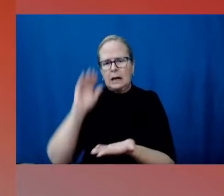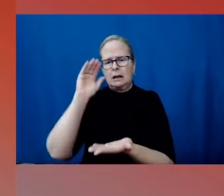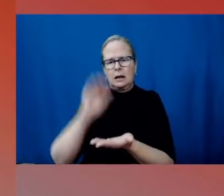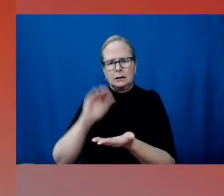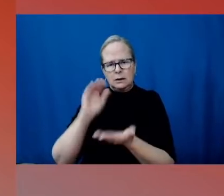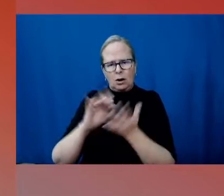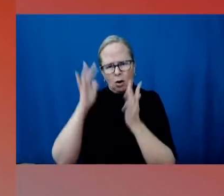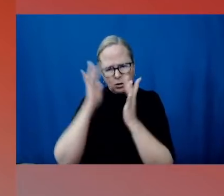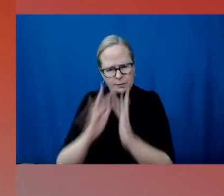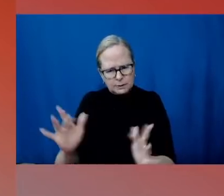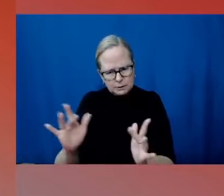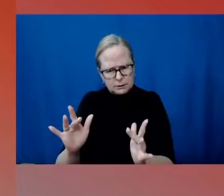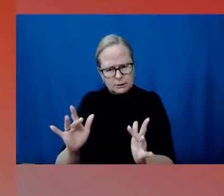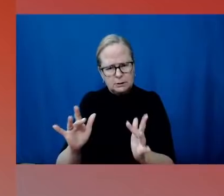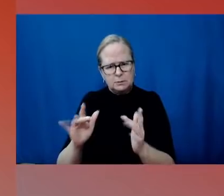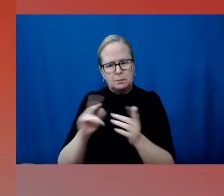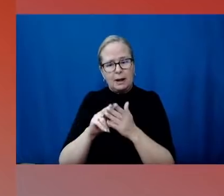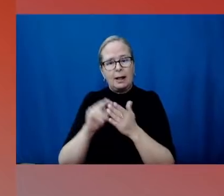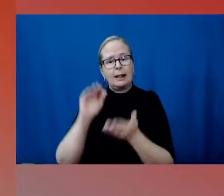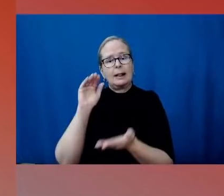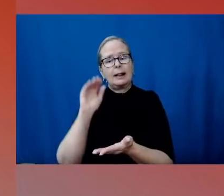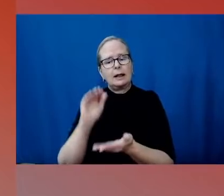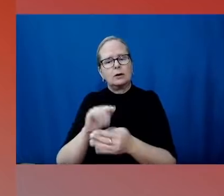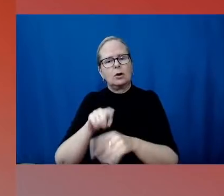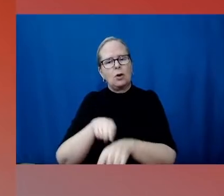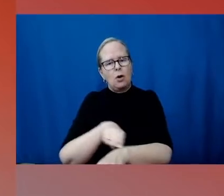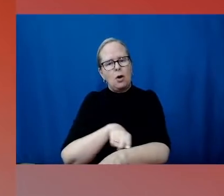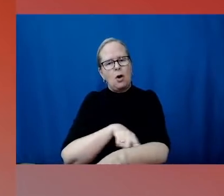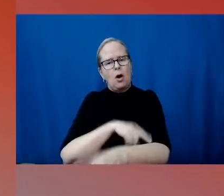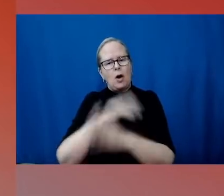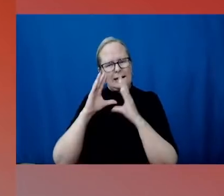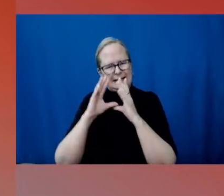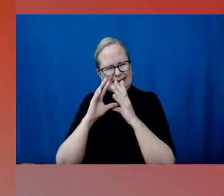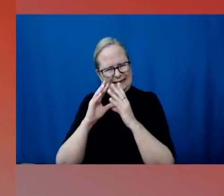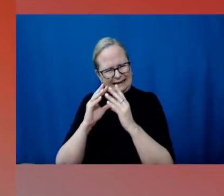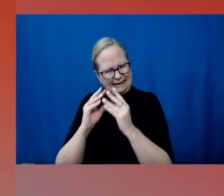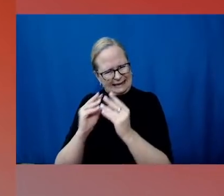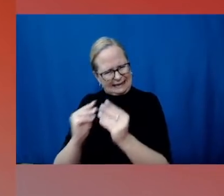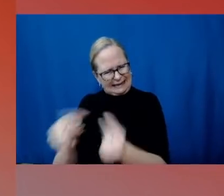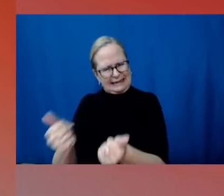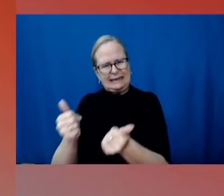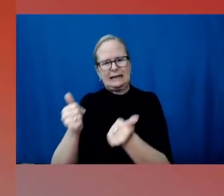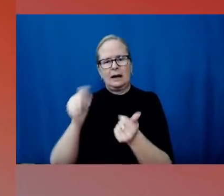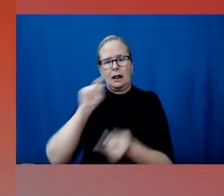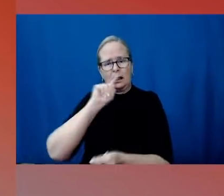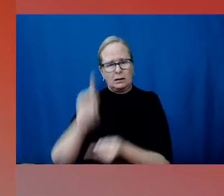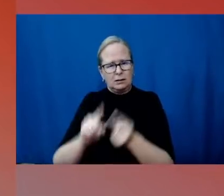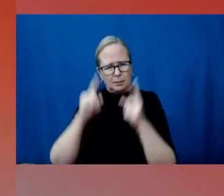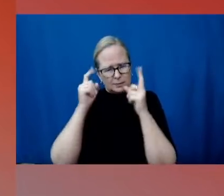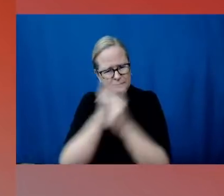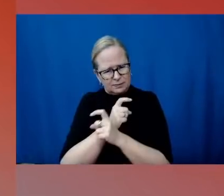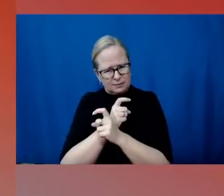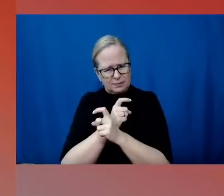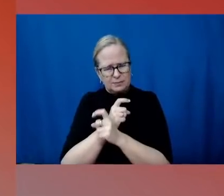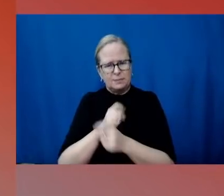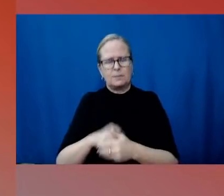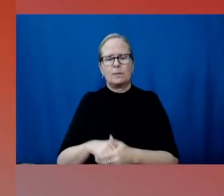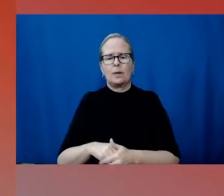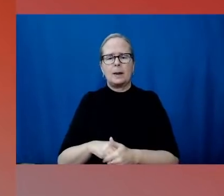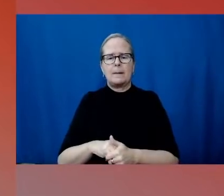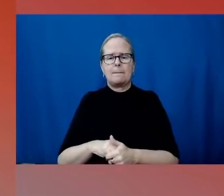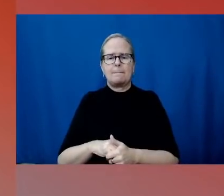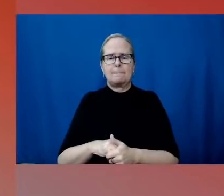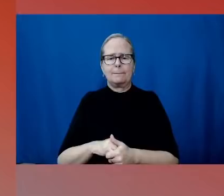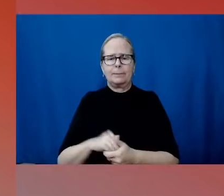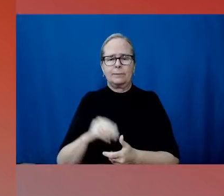this also less long COVID and less post-COVID complications. and better mobility, so better